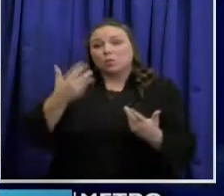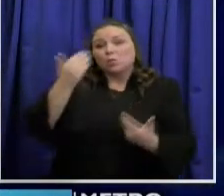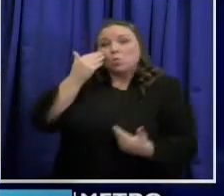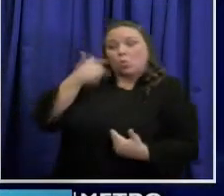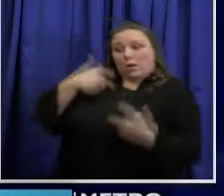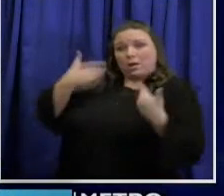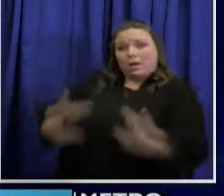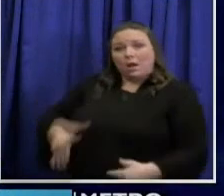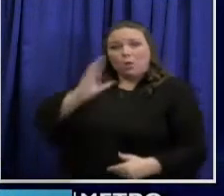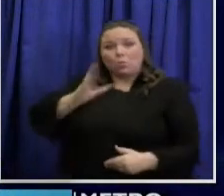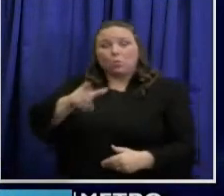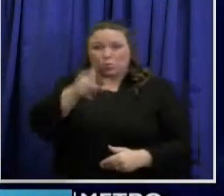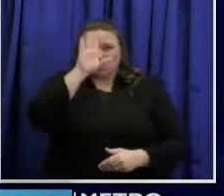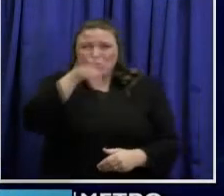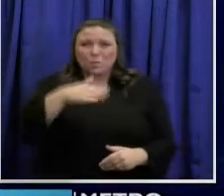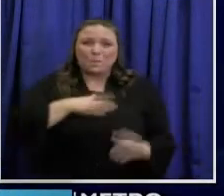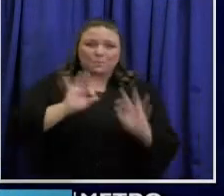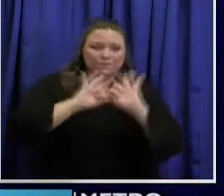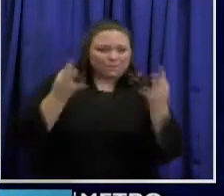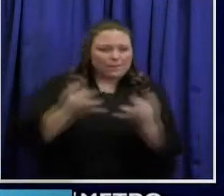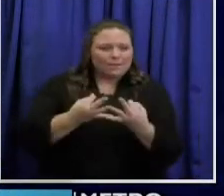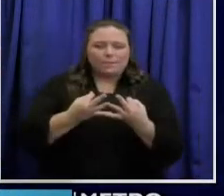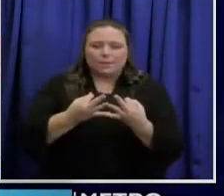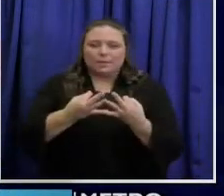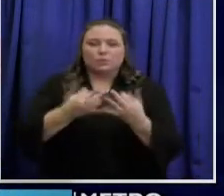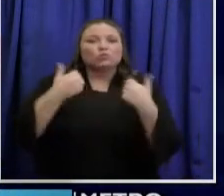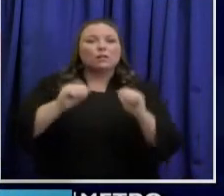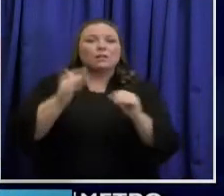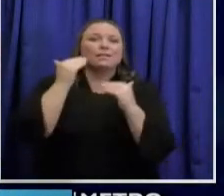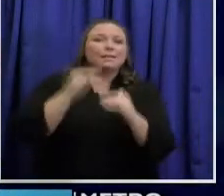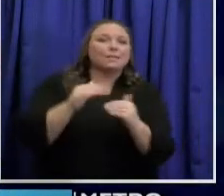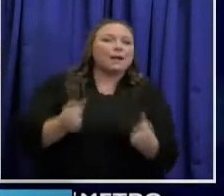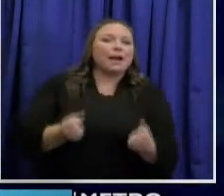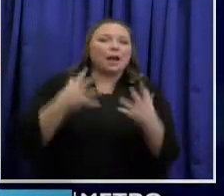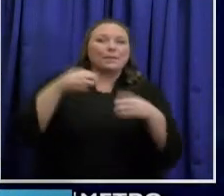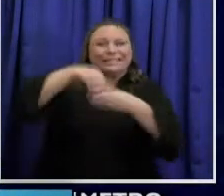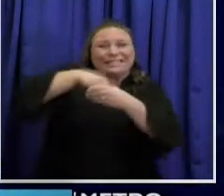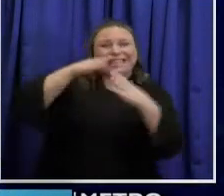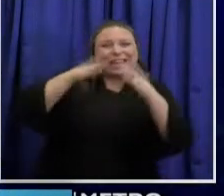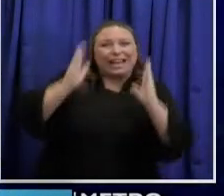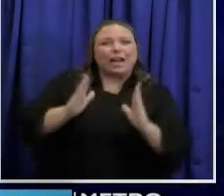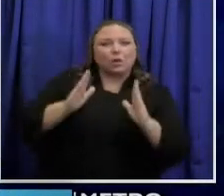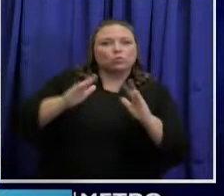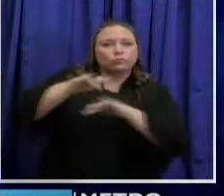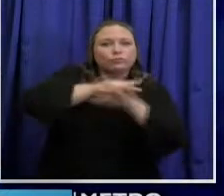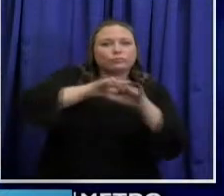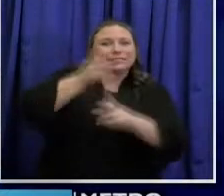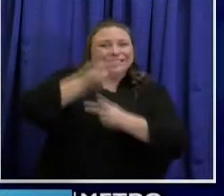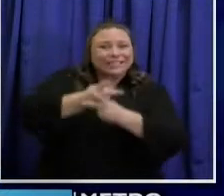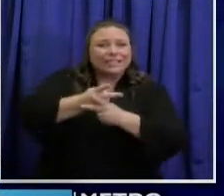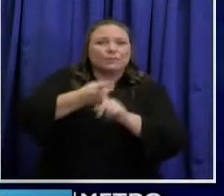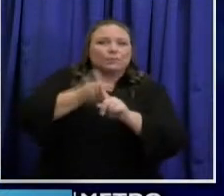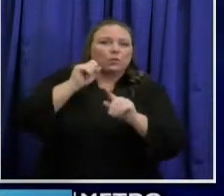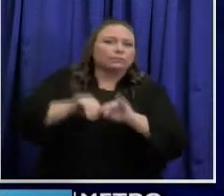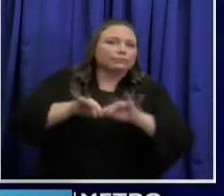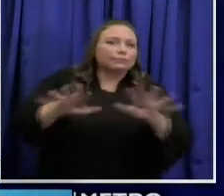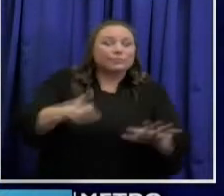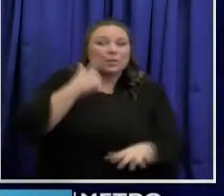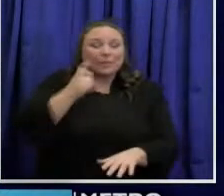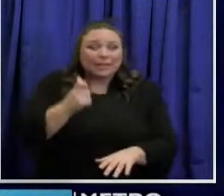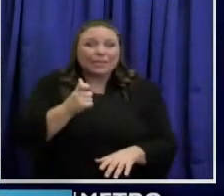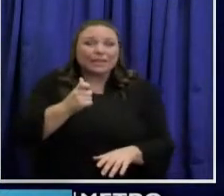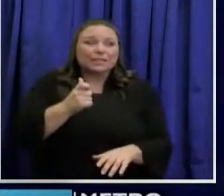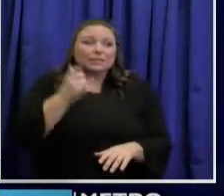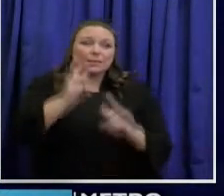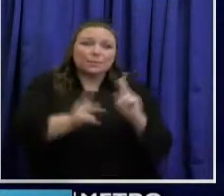be. My family, we're trying to limit how much indoor gatherings are doing to keep the virus from spreading, because those